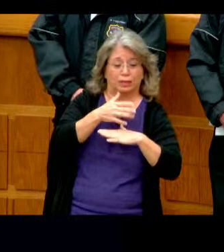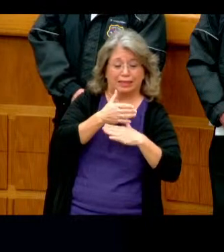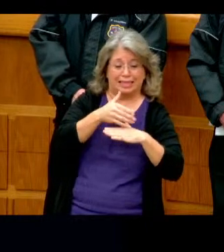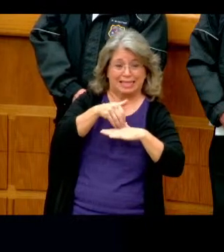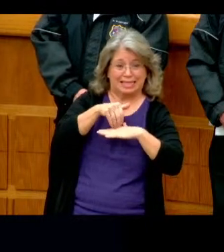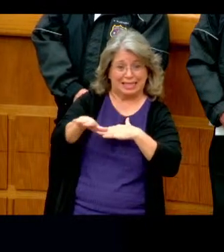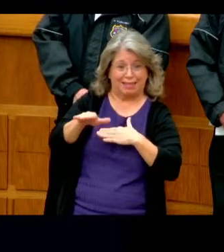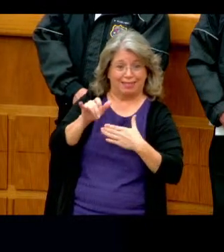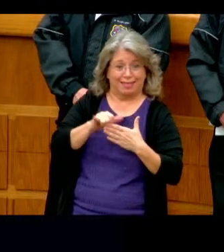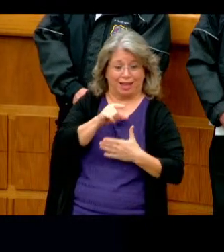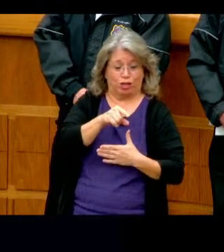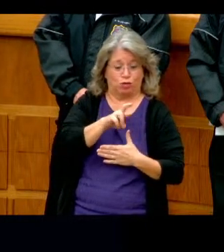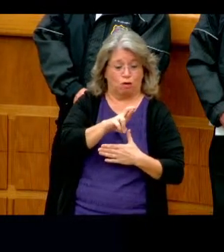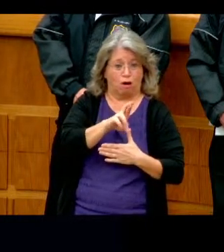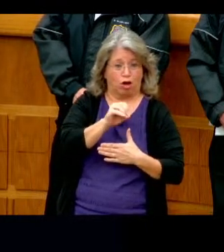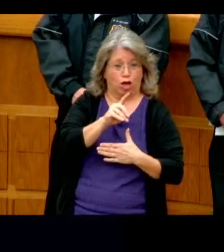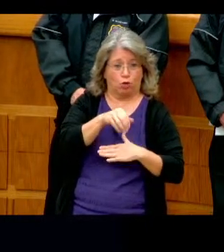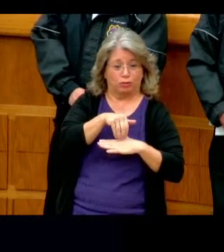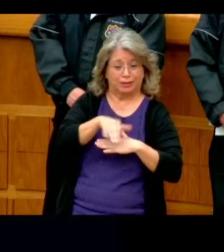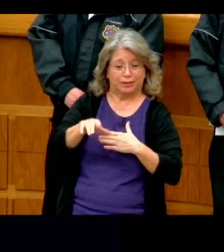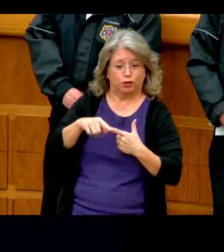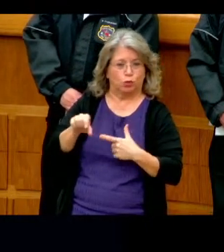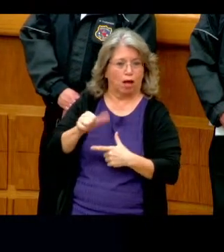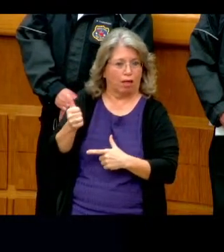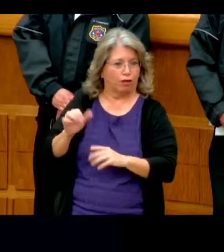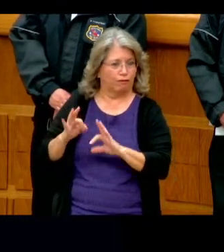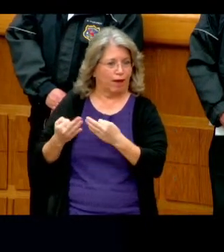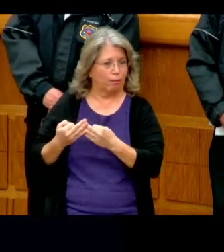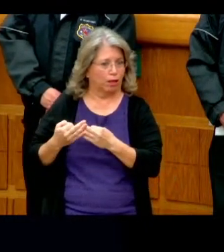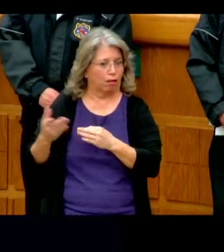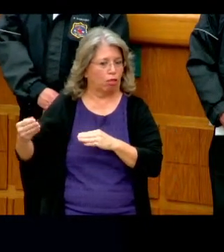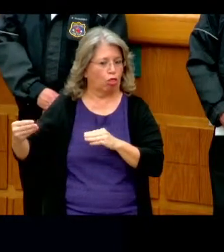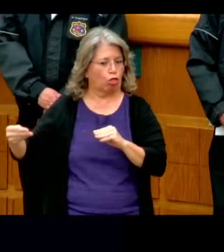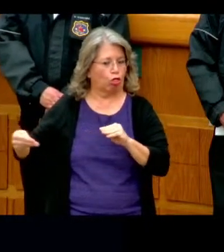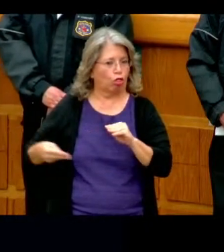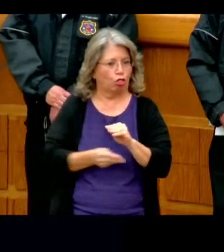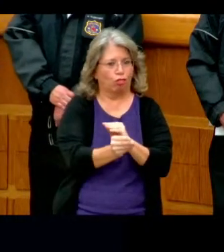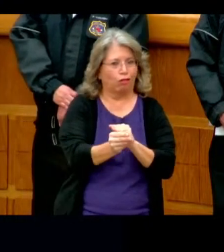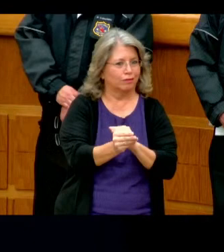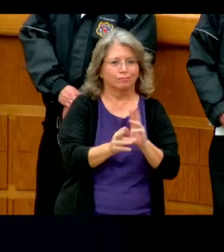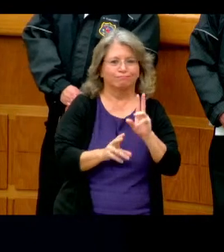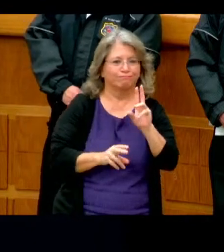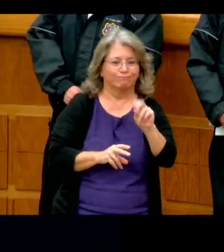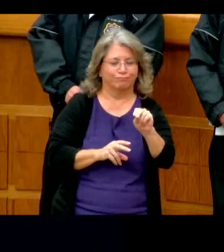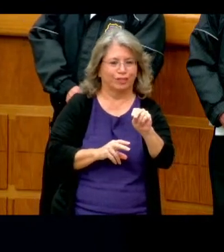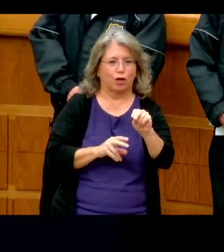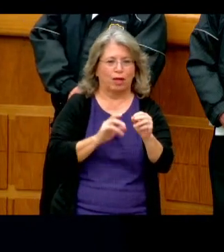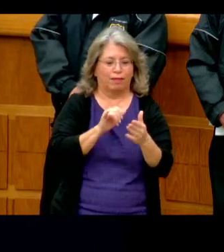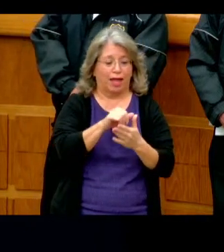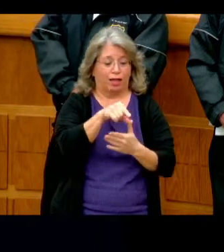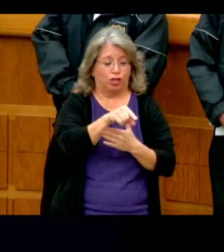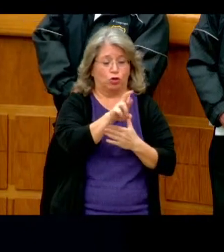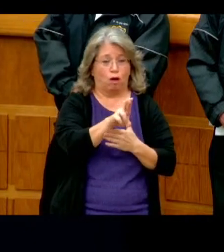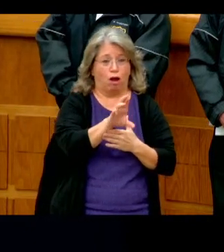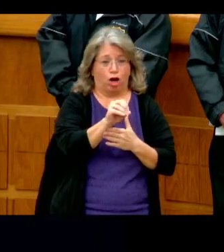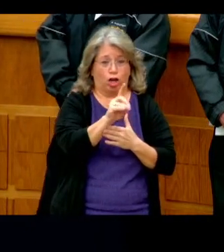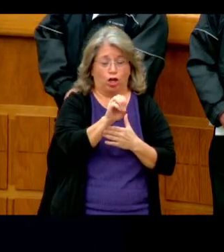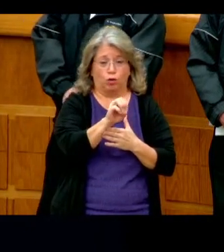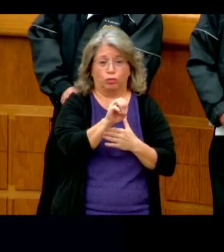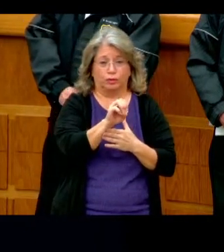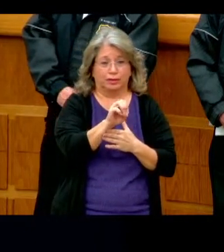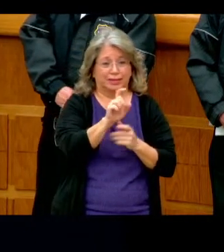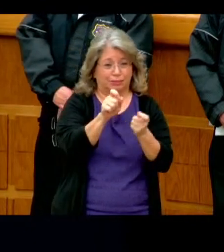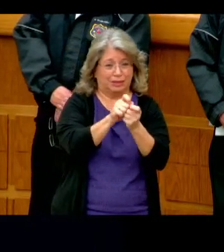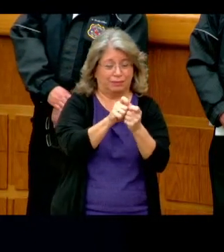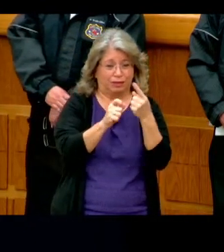people. This is a unique QR code for just you. So my QR code, when I go to the drive-thru,